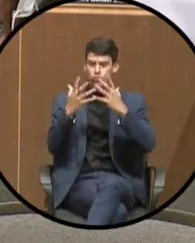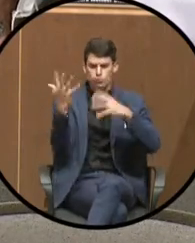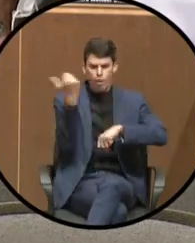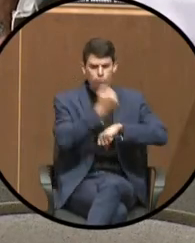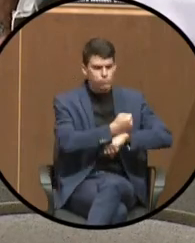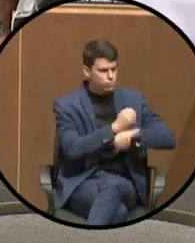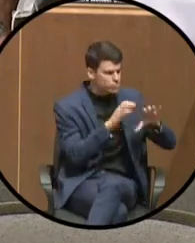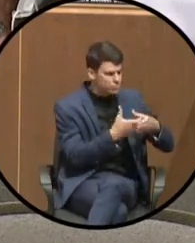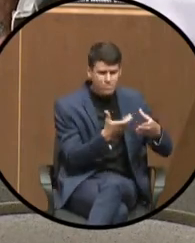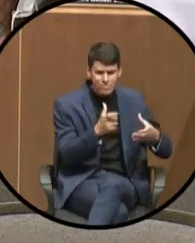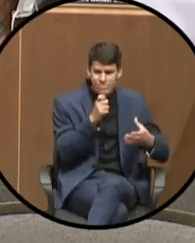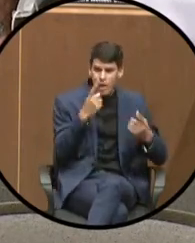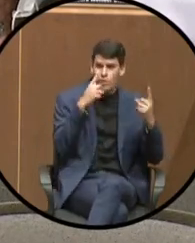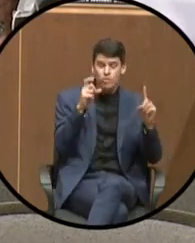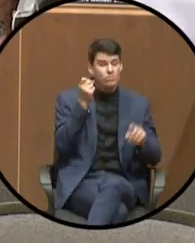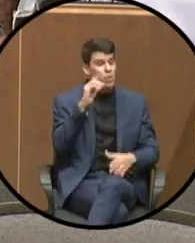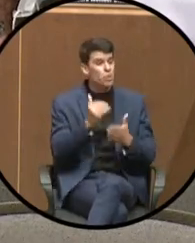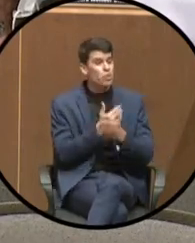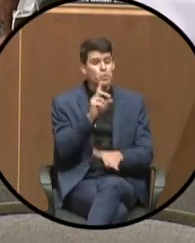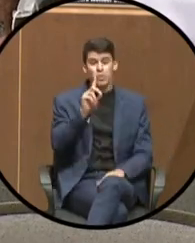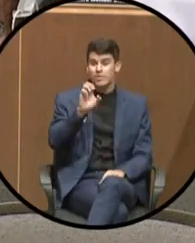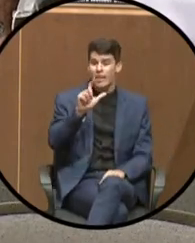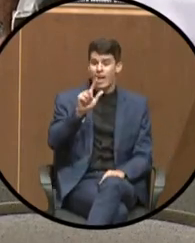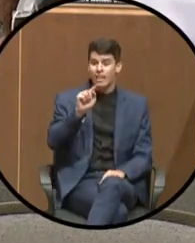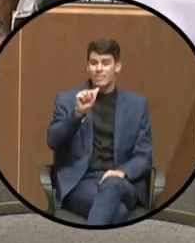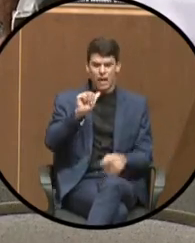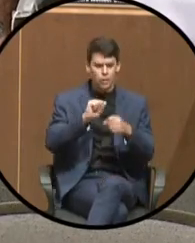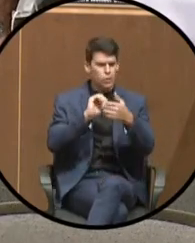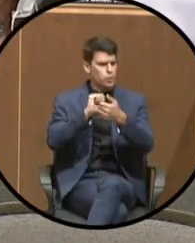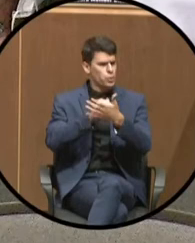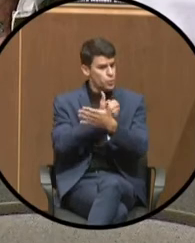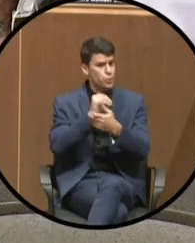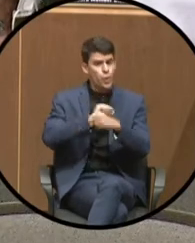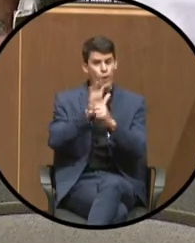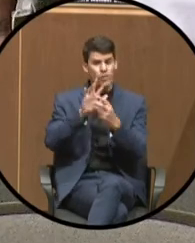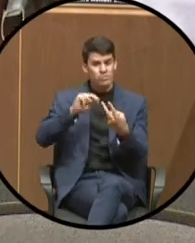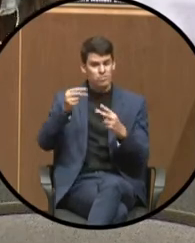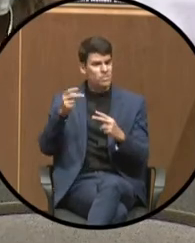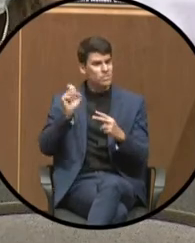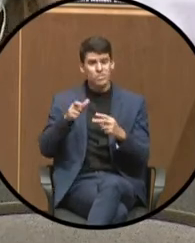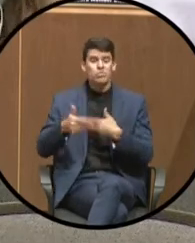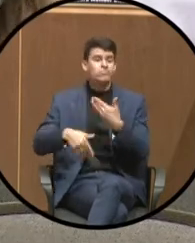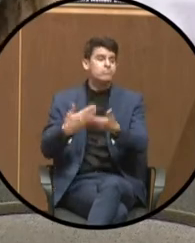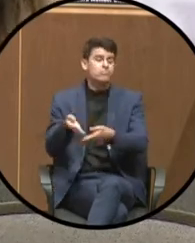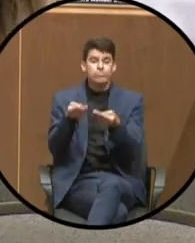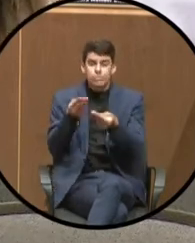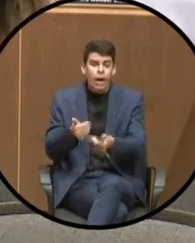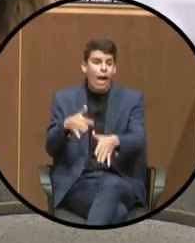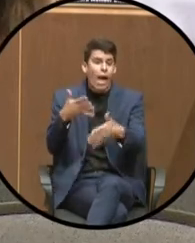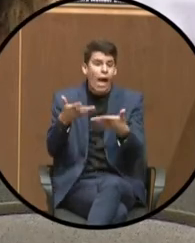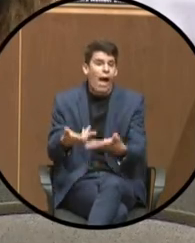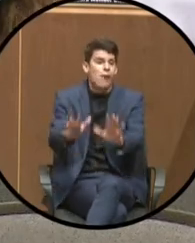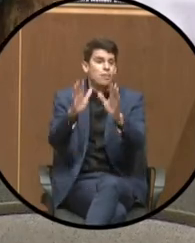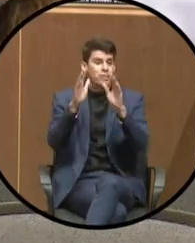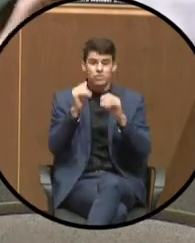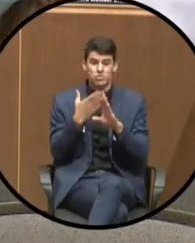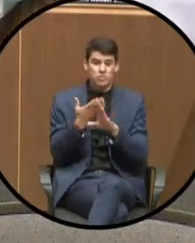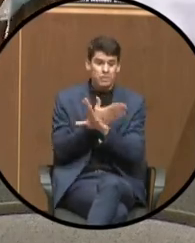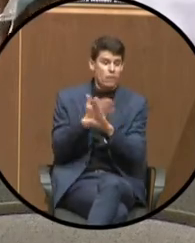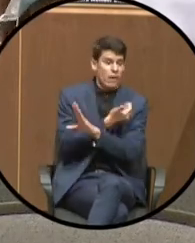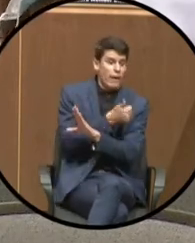proven ineffective. The new Delta variant and any other variant that comes along needs to run its course just like every flu and coronavirus